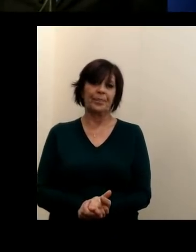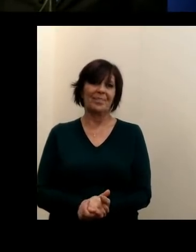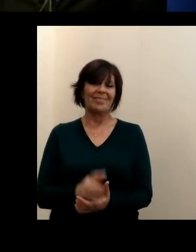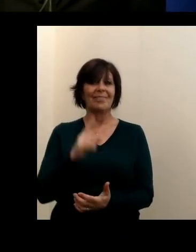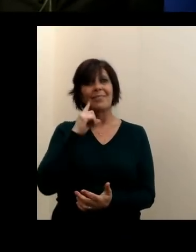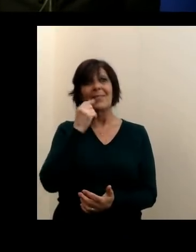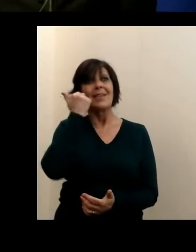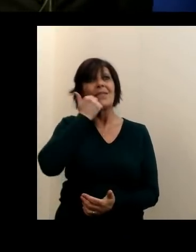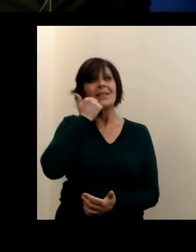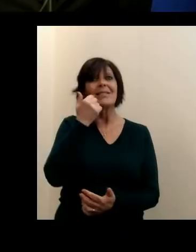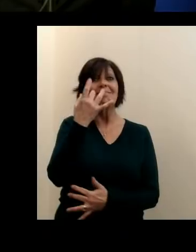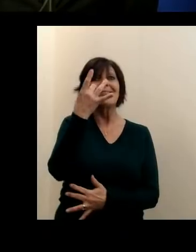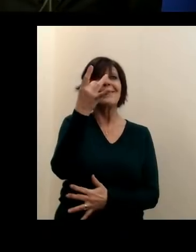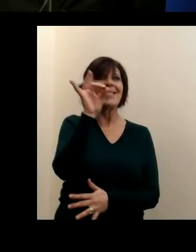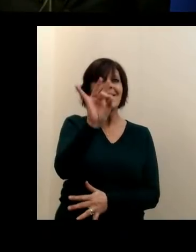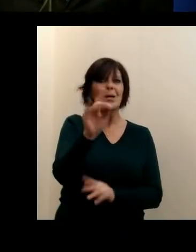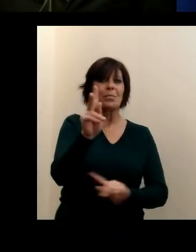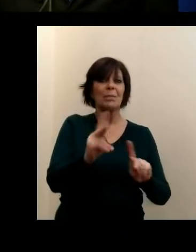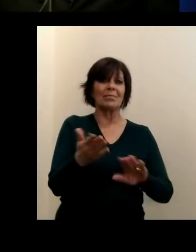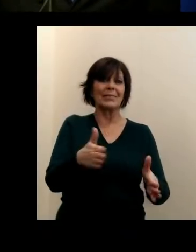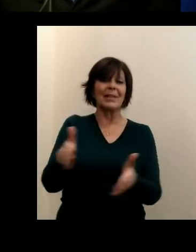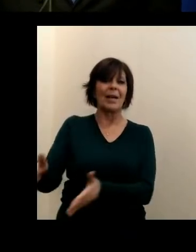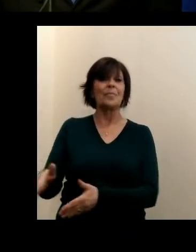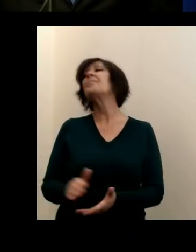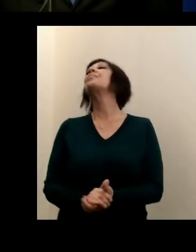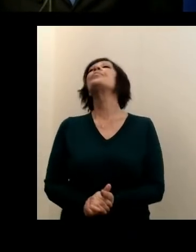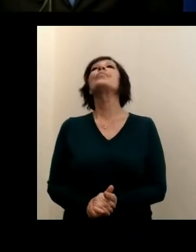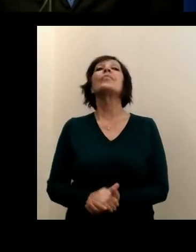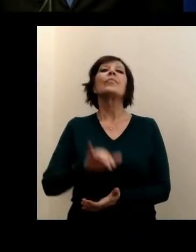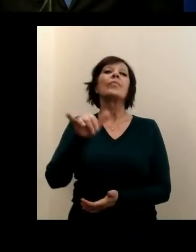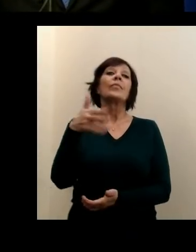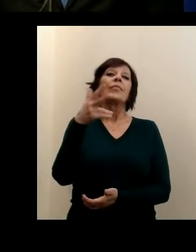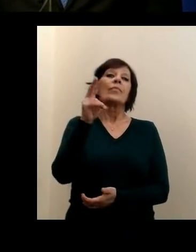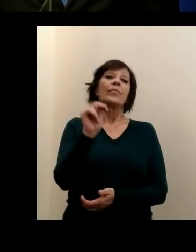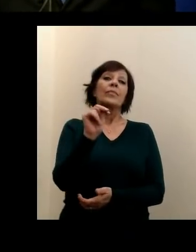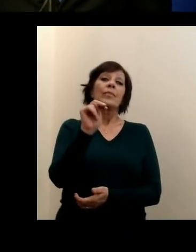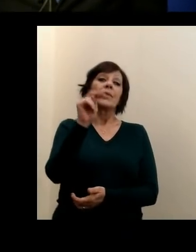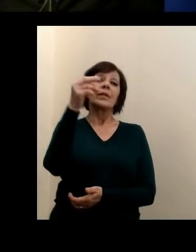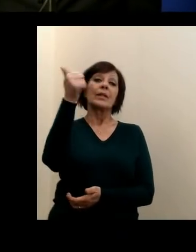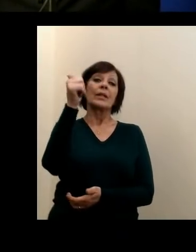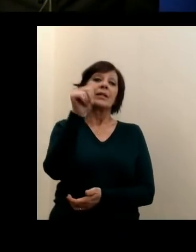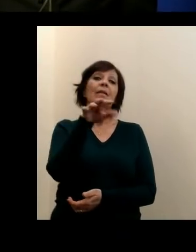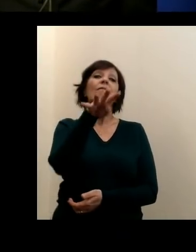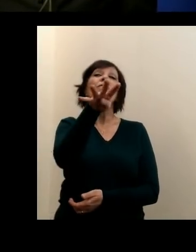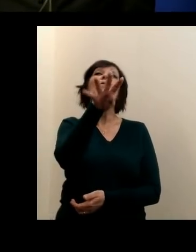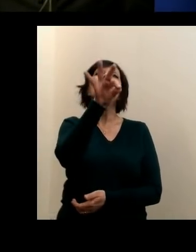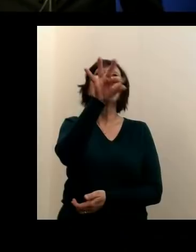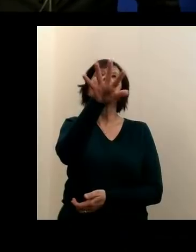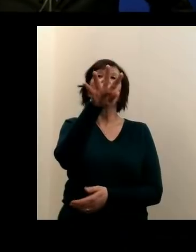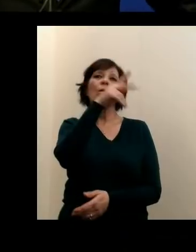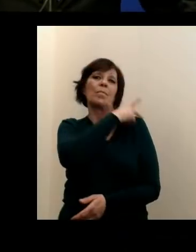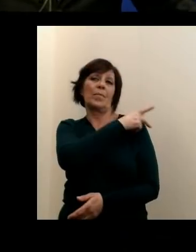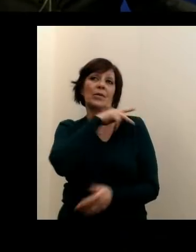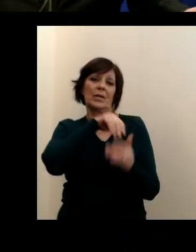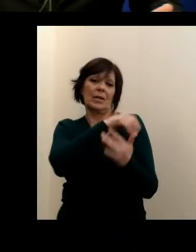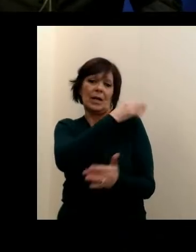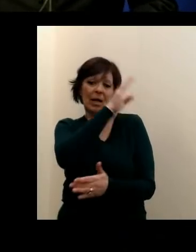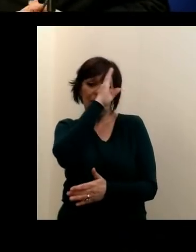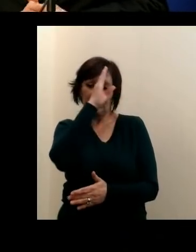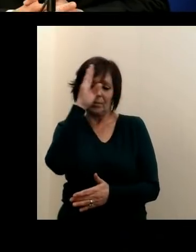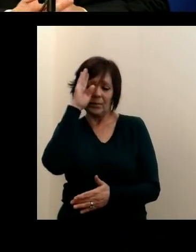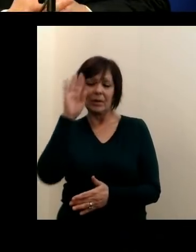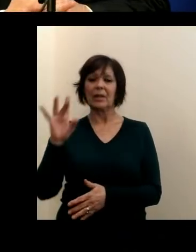day. On January 10th, there were 494 COVID-19 patients in Western New York hospitals, 80 of whom were in the